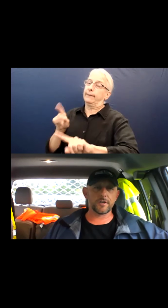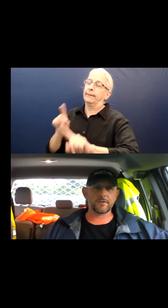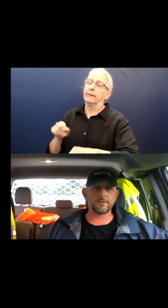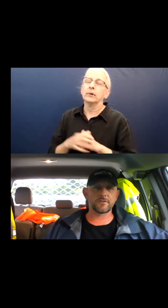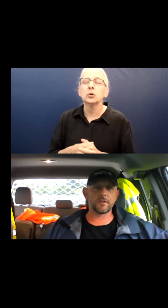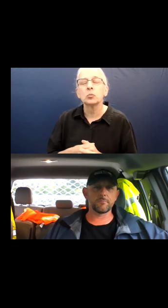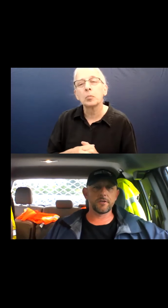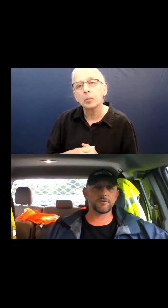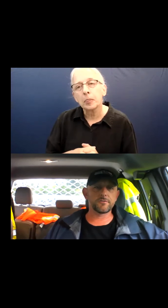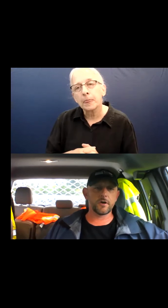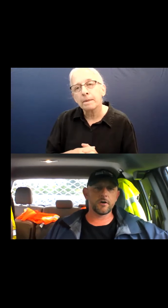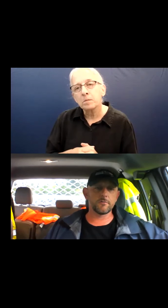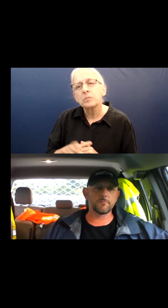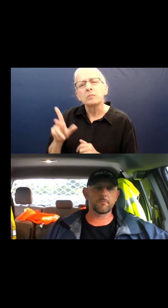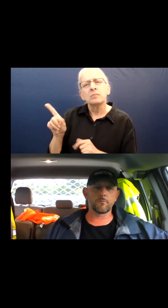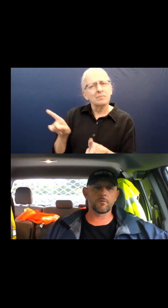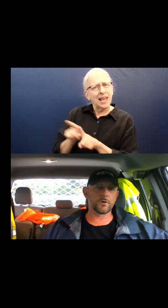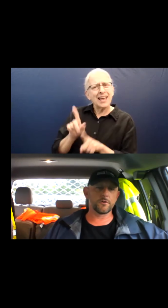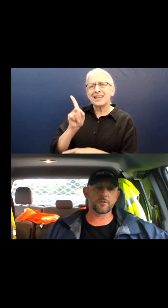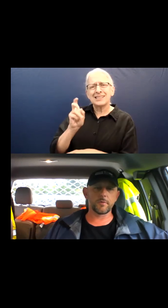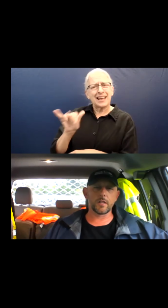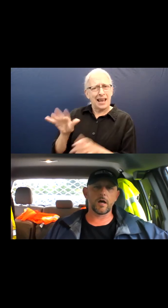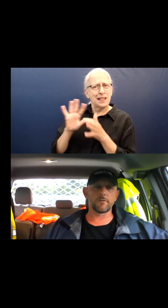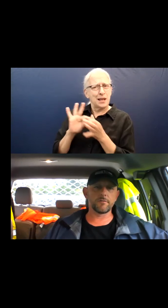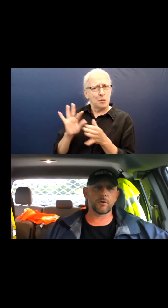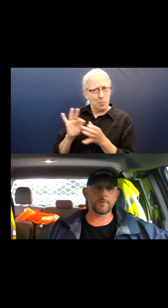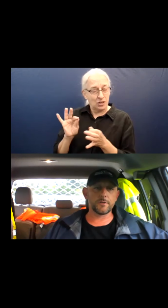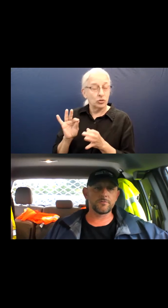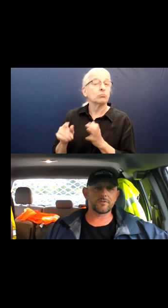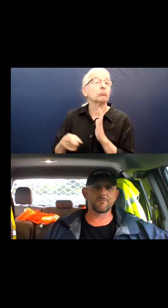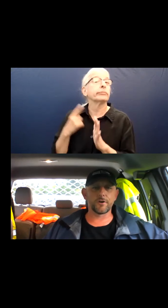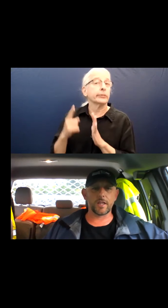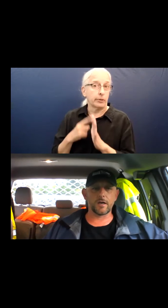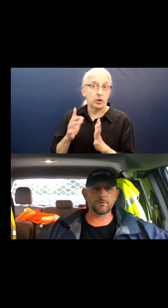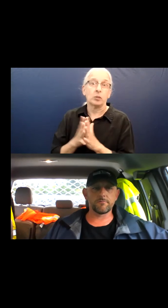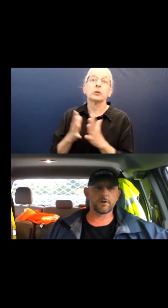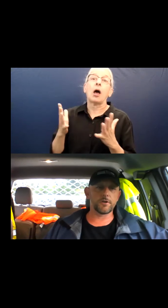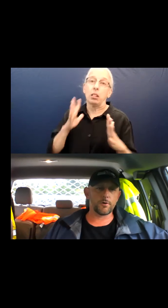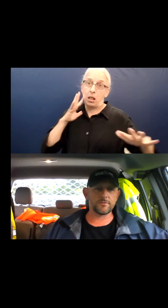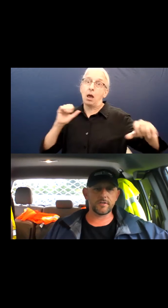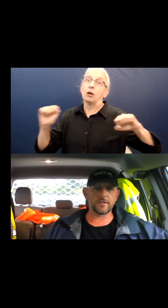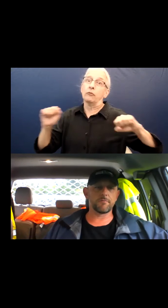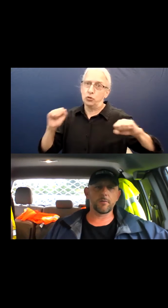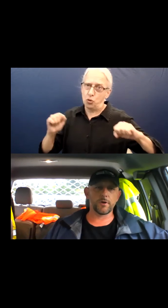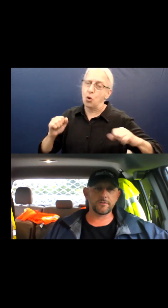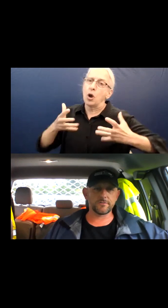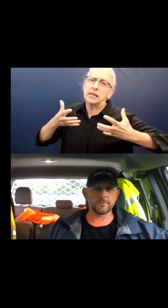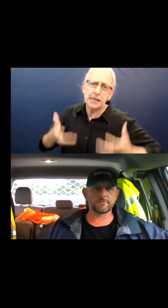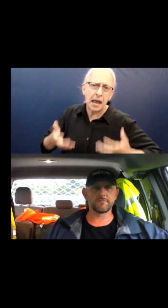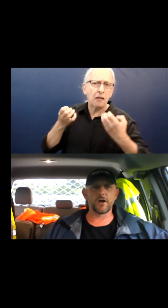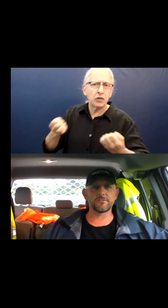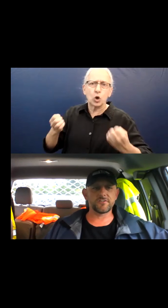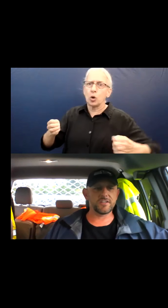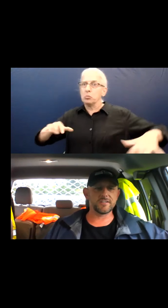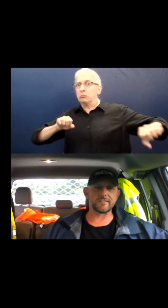the project, as Kelly mentioned, where there's going to be a lot of heavy equipment use. It's very loud and very noisy and vibrates